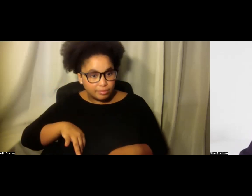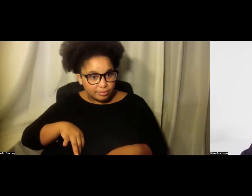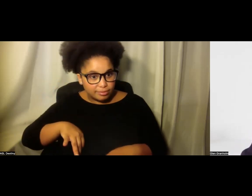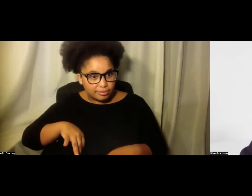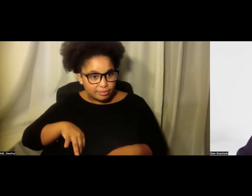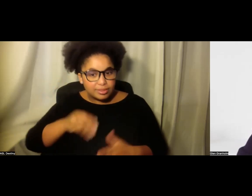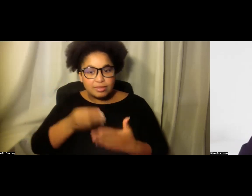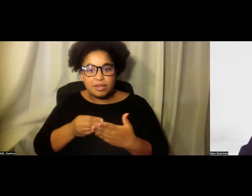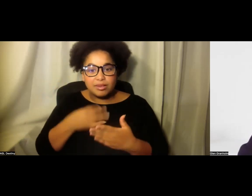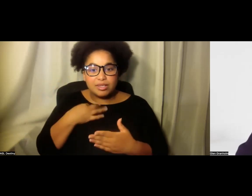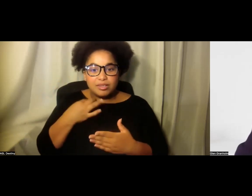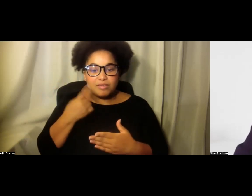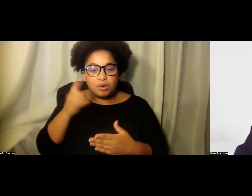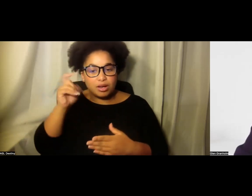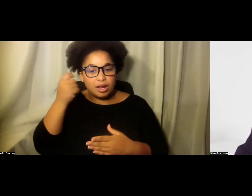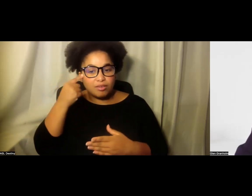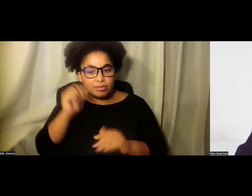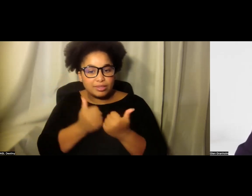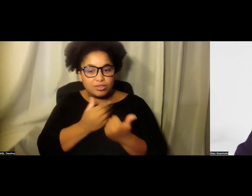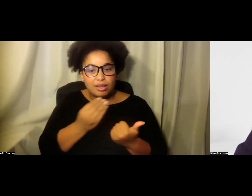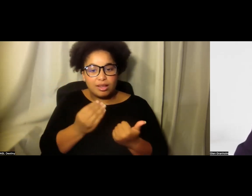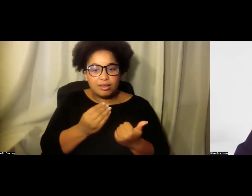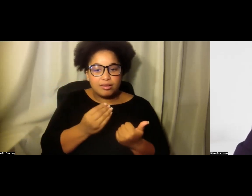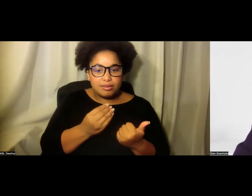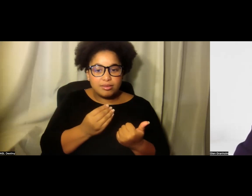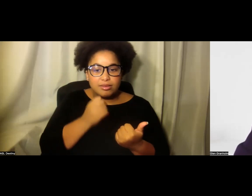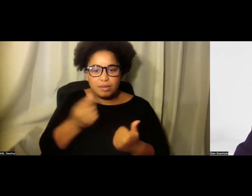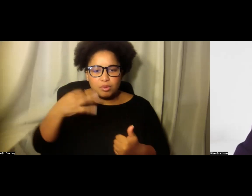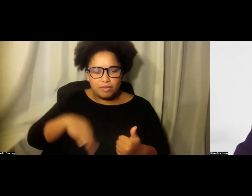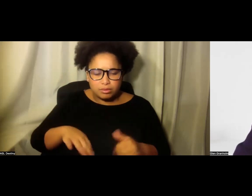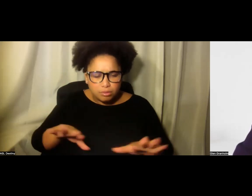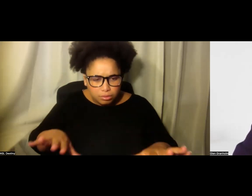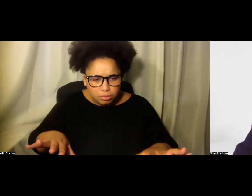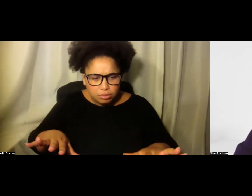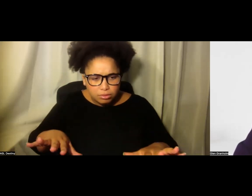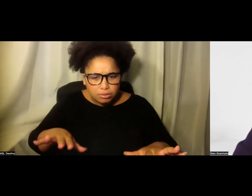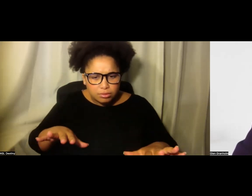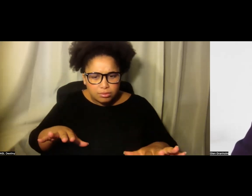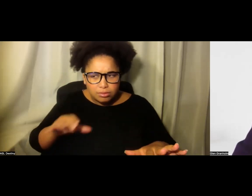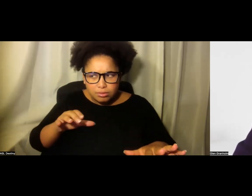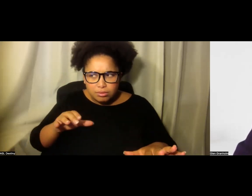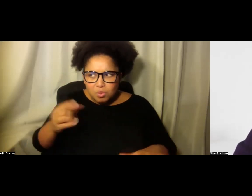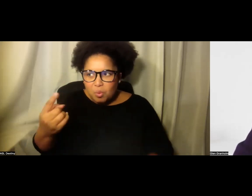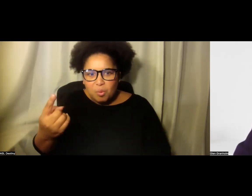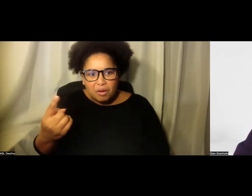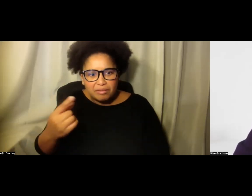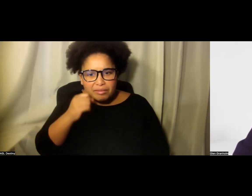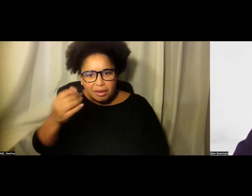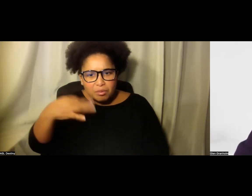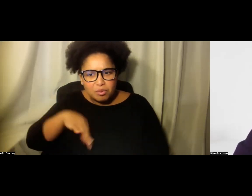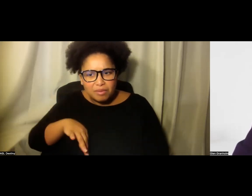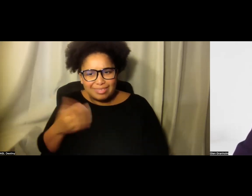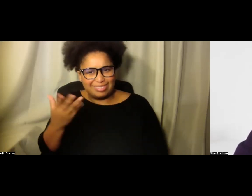is eligible for government agencies and nonprofits. And I couldn't believe that there weren't more nonprofits there.